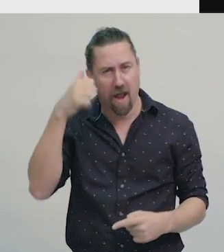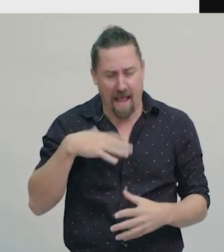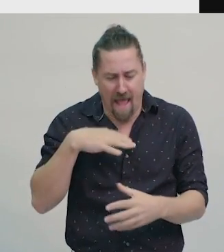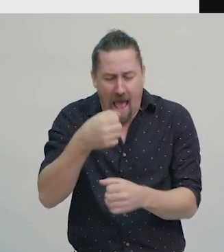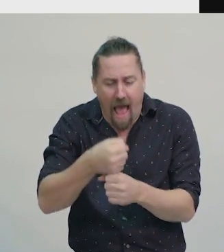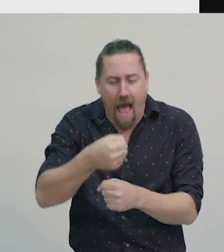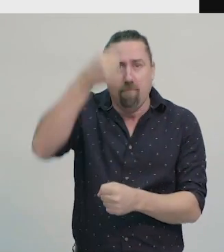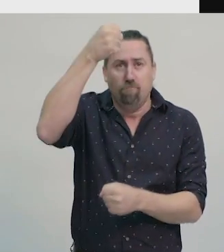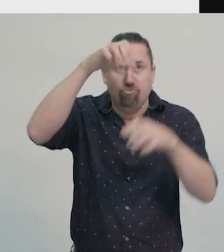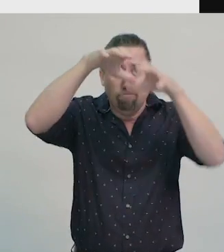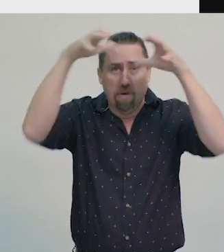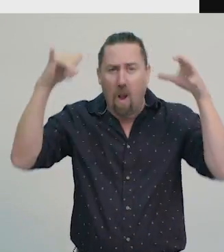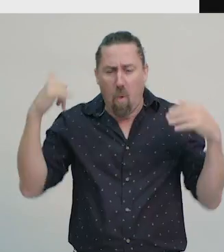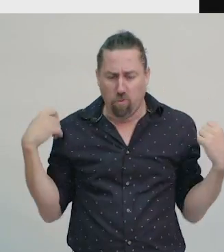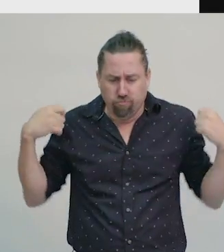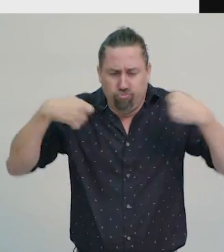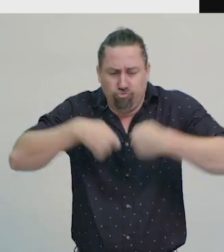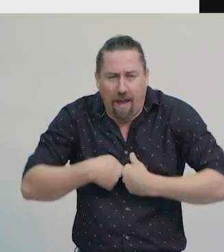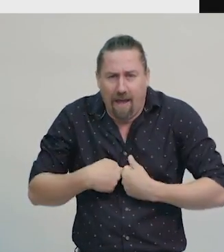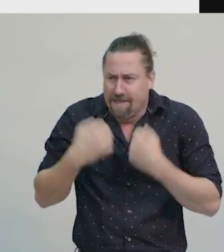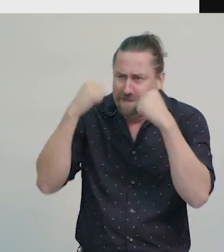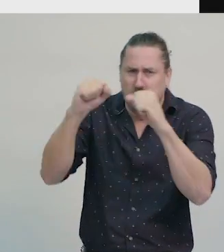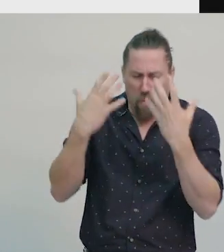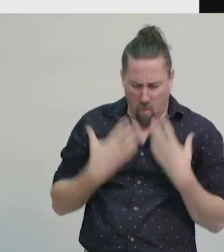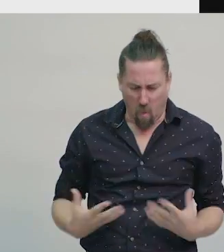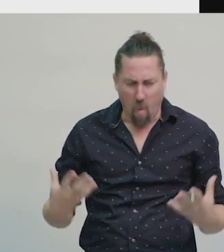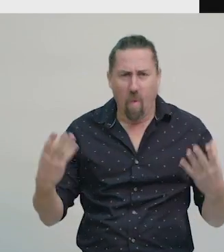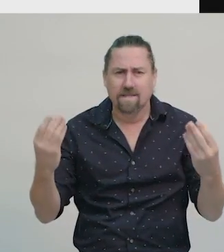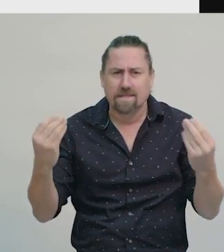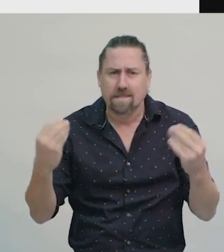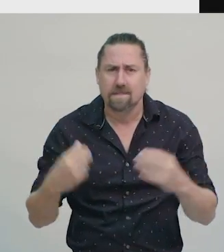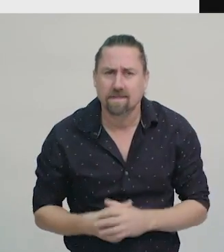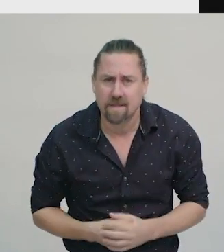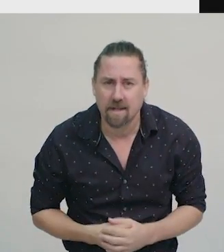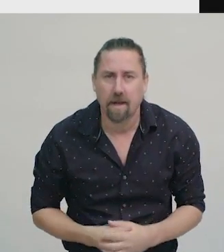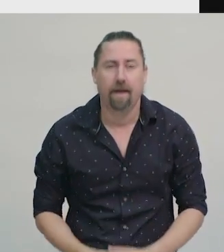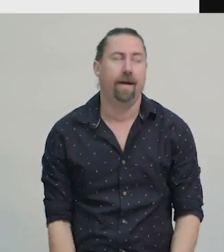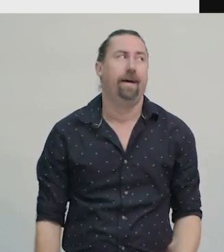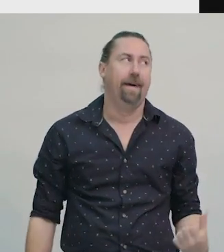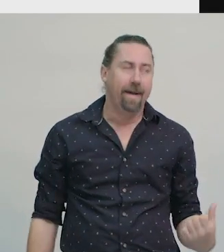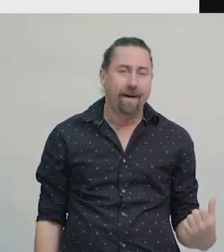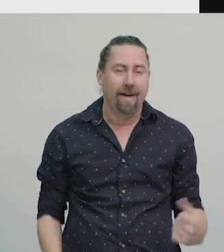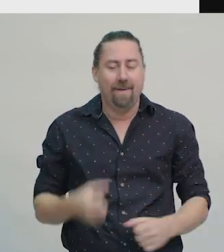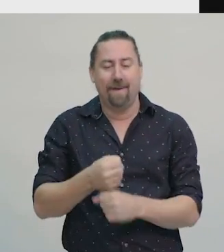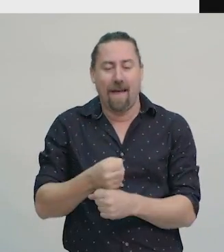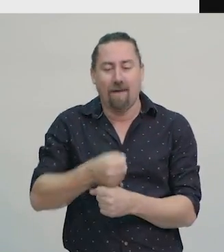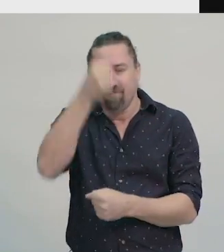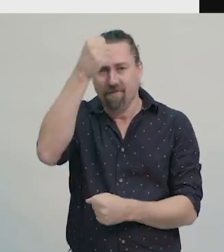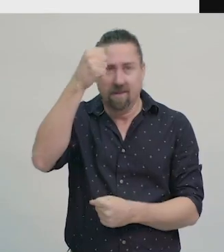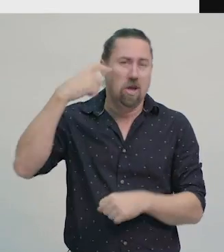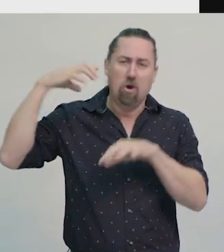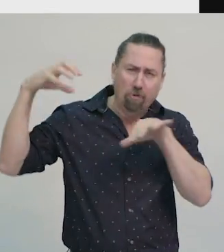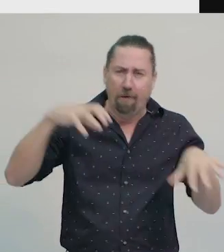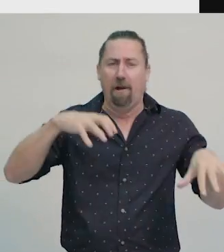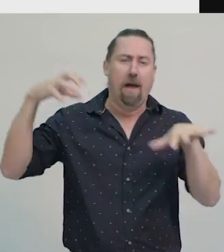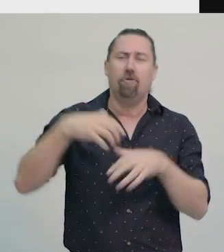can you see? Now let's go outside and take a closer look. What can you feel with your